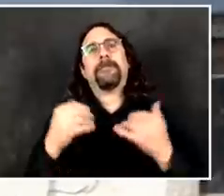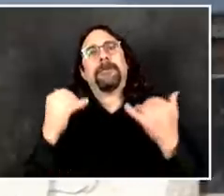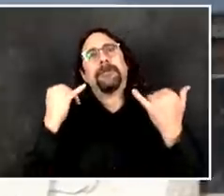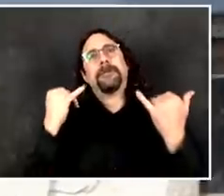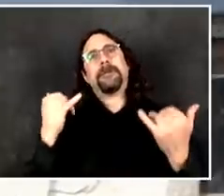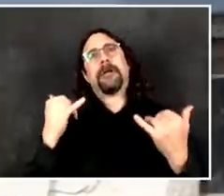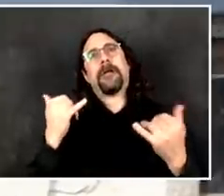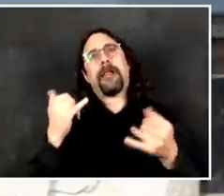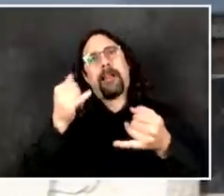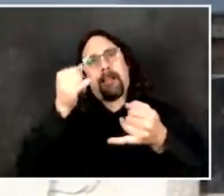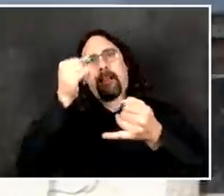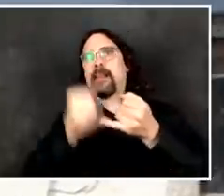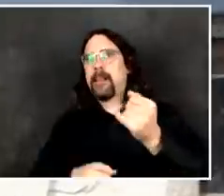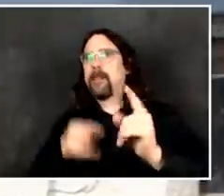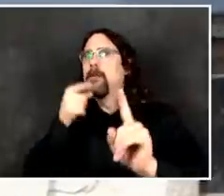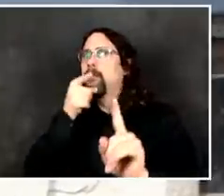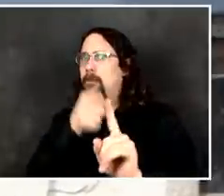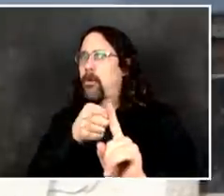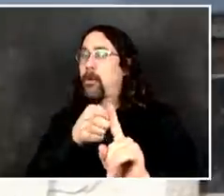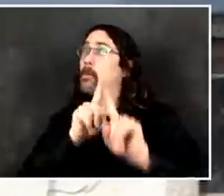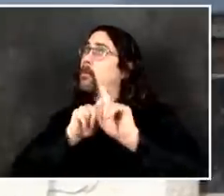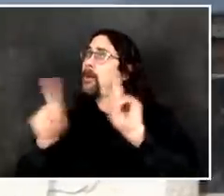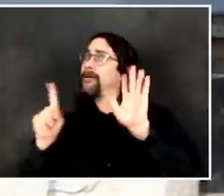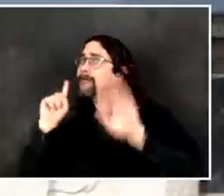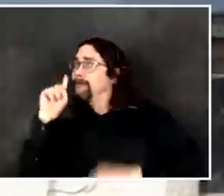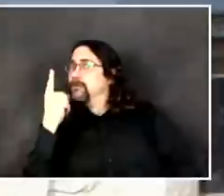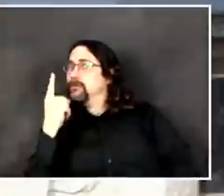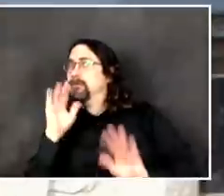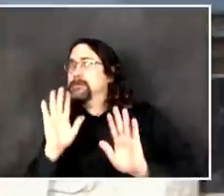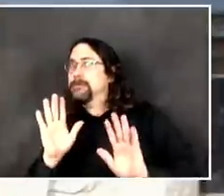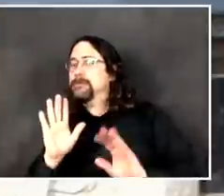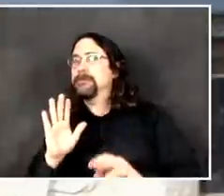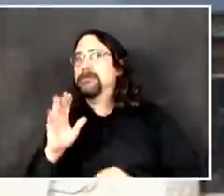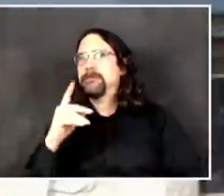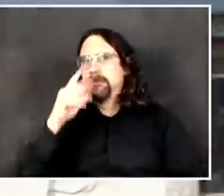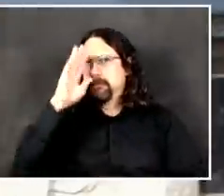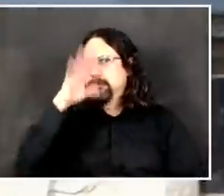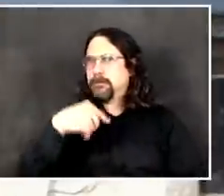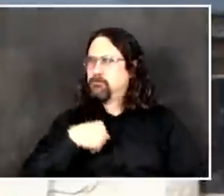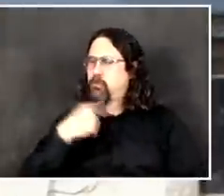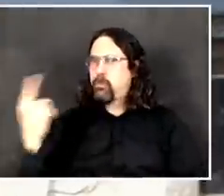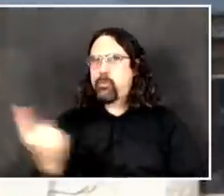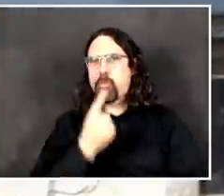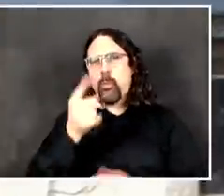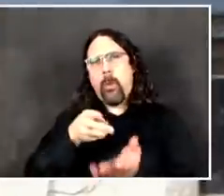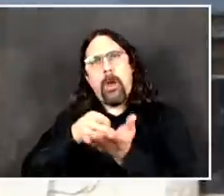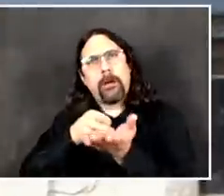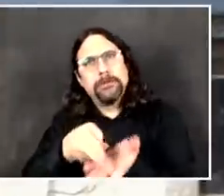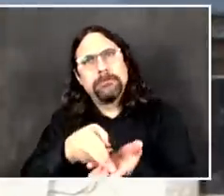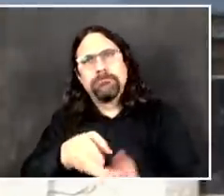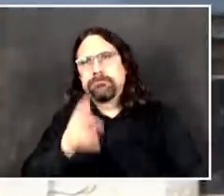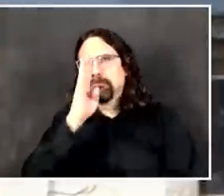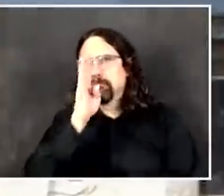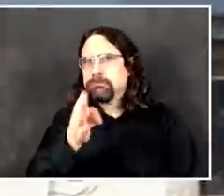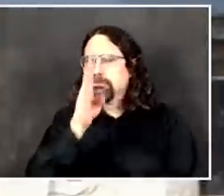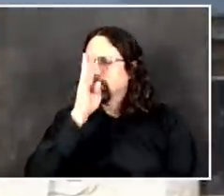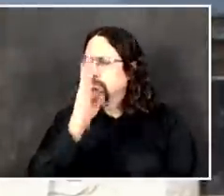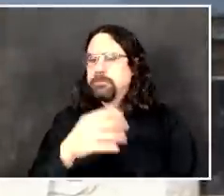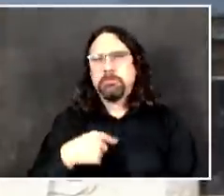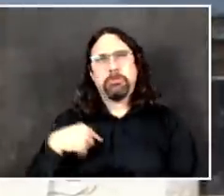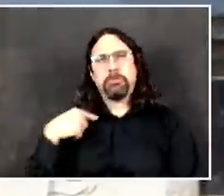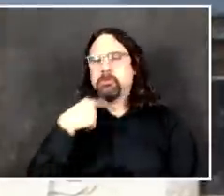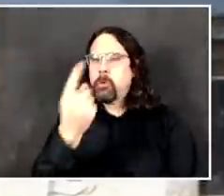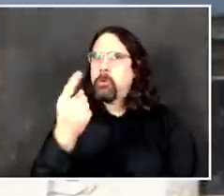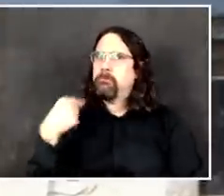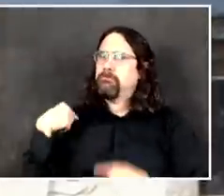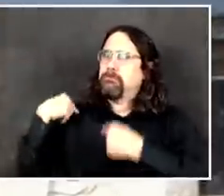all of you, about what we face, the fact we have a long battle, the things we can do, and the things that we can't yet do. You